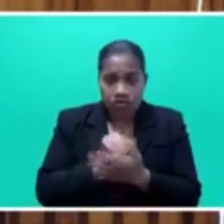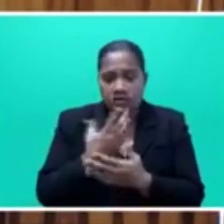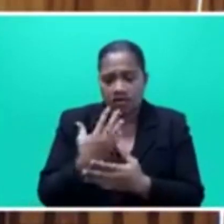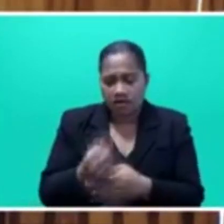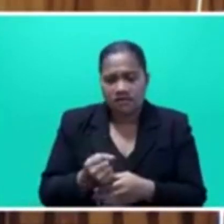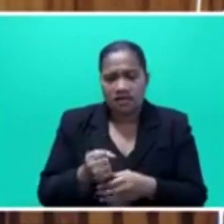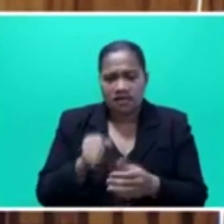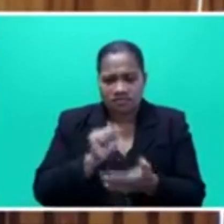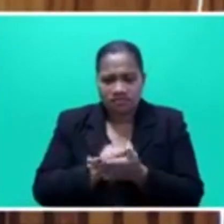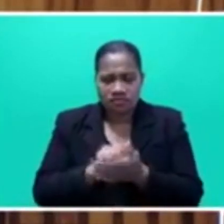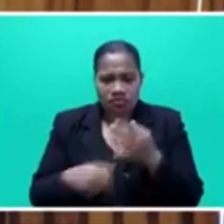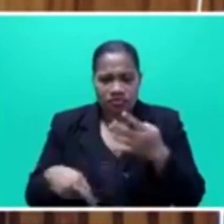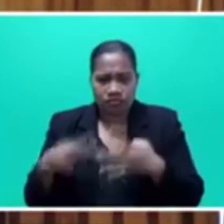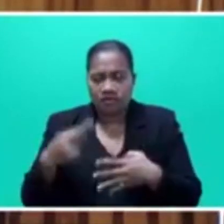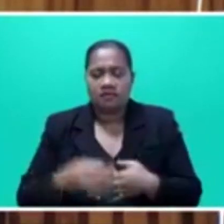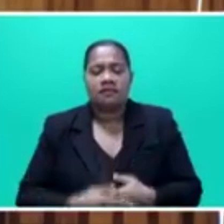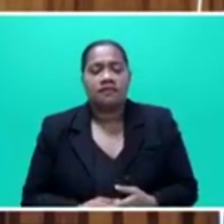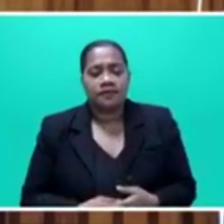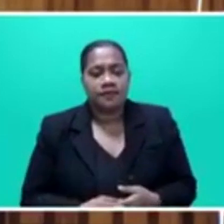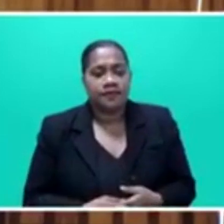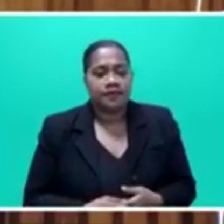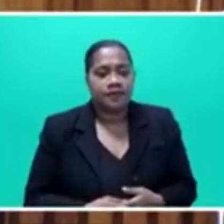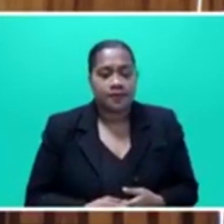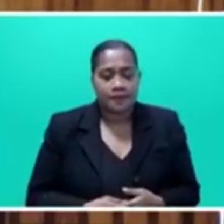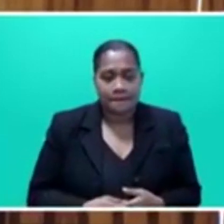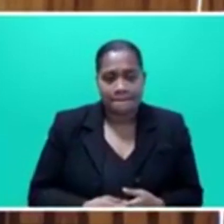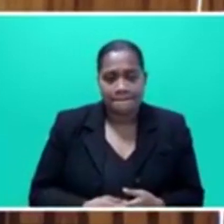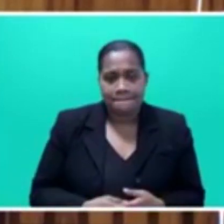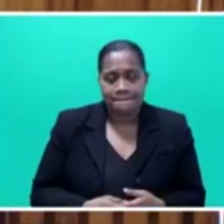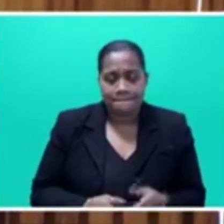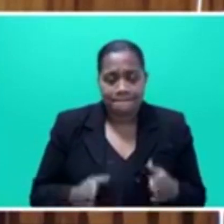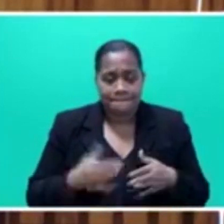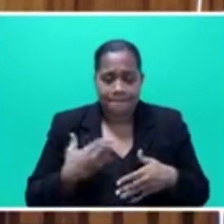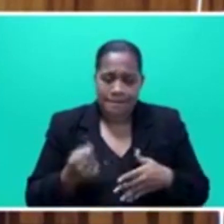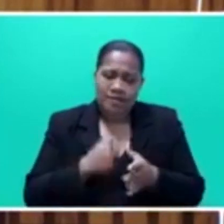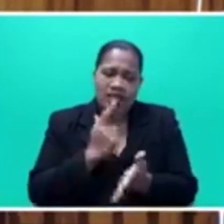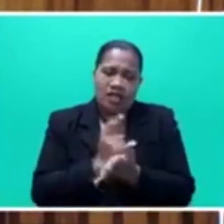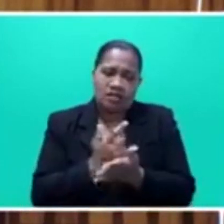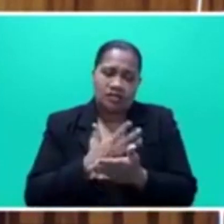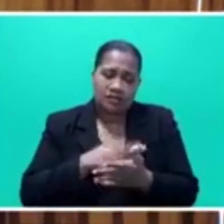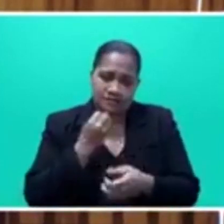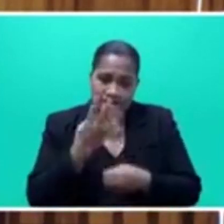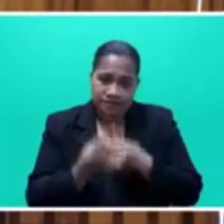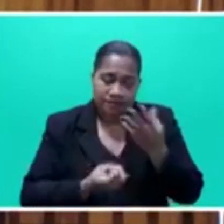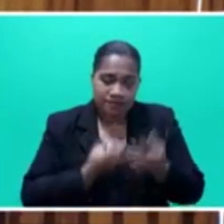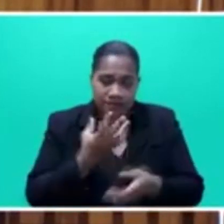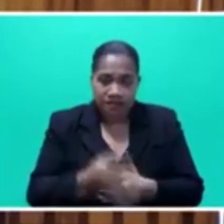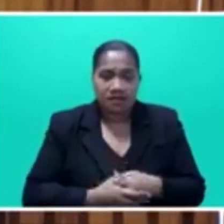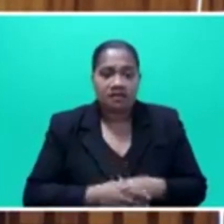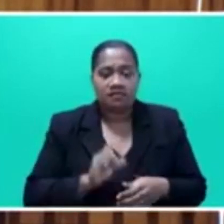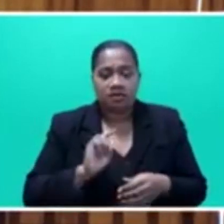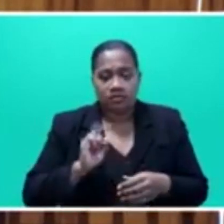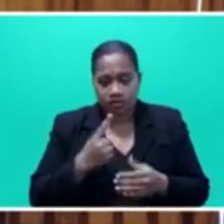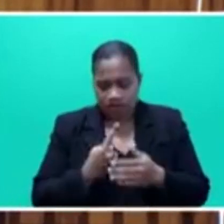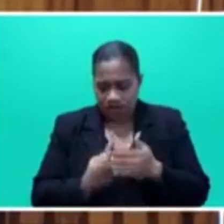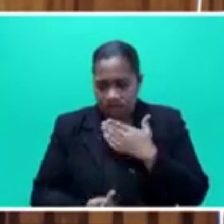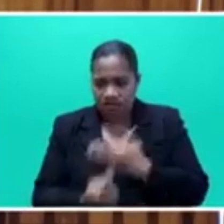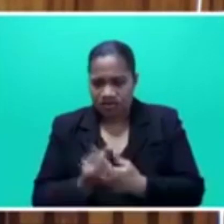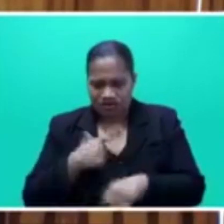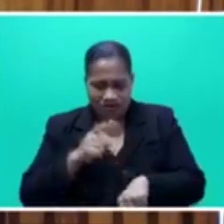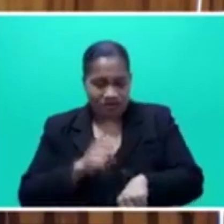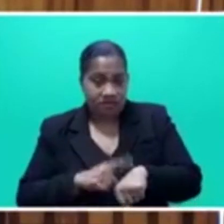as far as the blue bonds are concerned. Mr. Speaker, sir, there's a lot that I can be said, but I'm cognizant of what has happened in terms of the